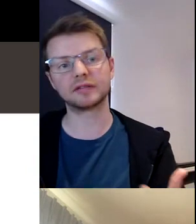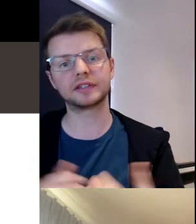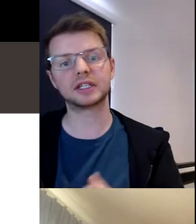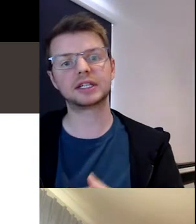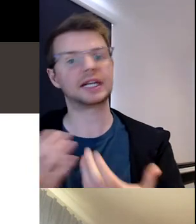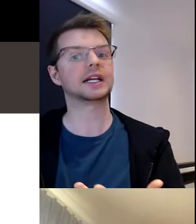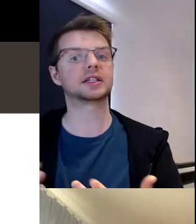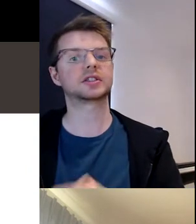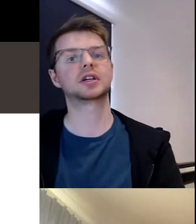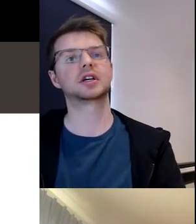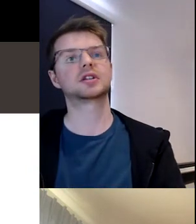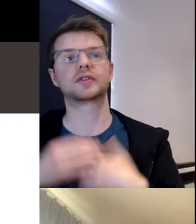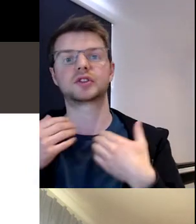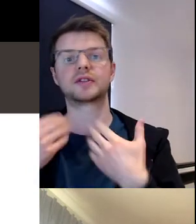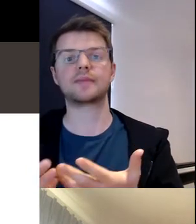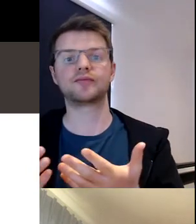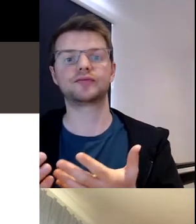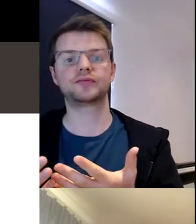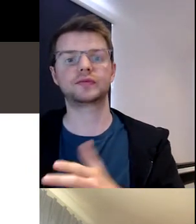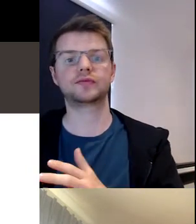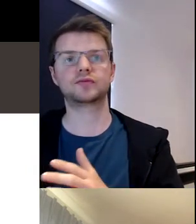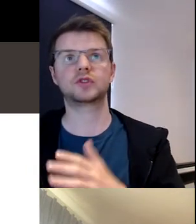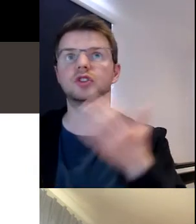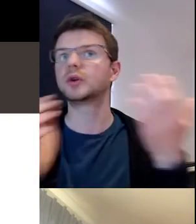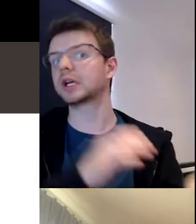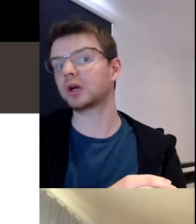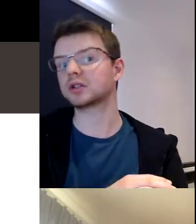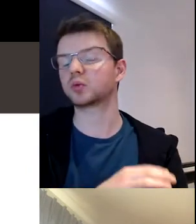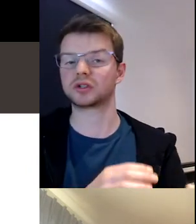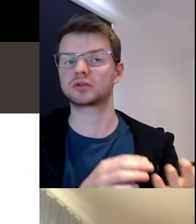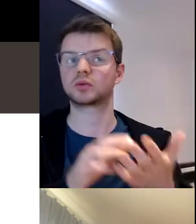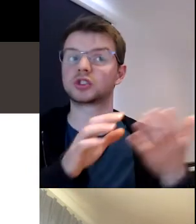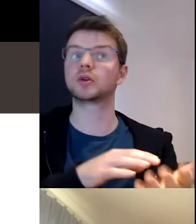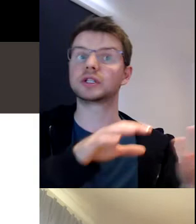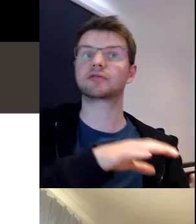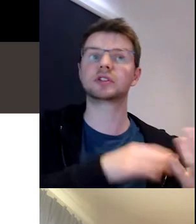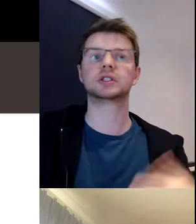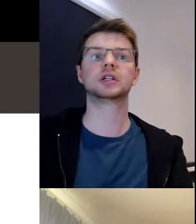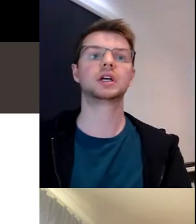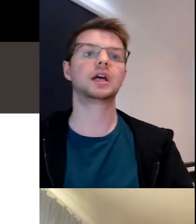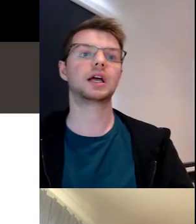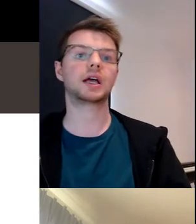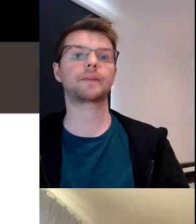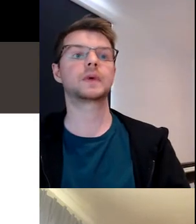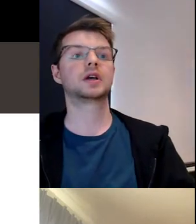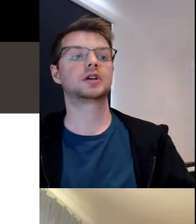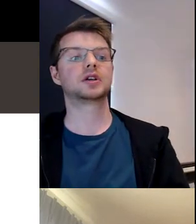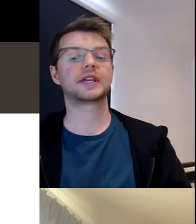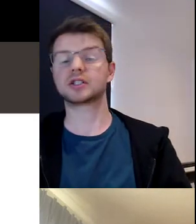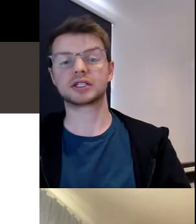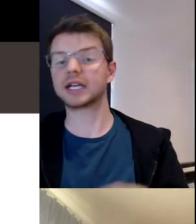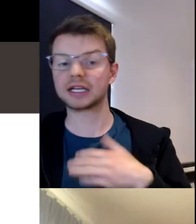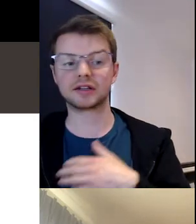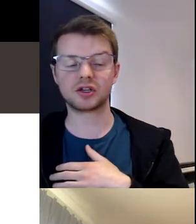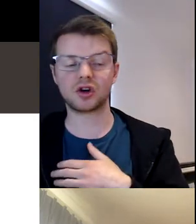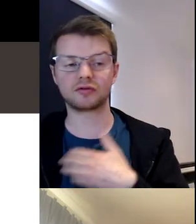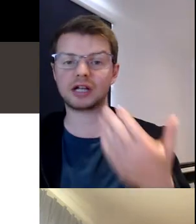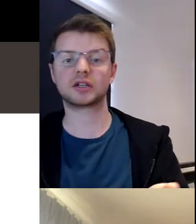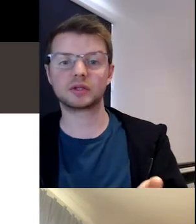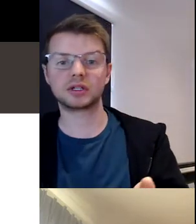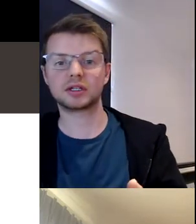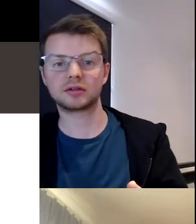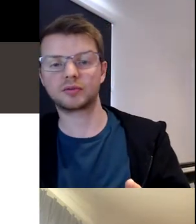admin stuff in English. So to them, doing it in Welsh was new and different. That's not to say there's